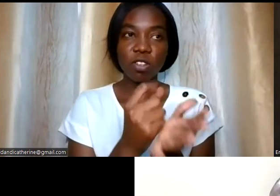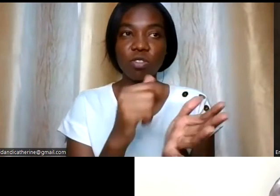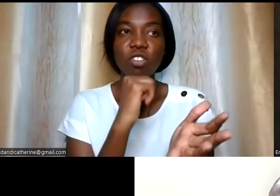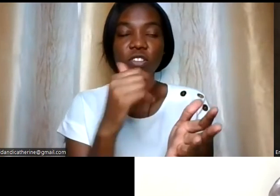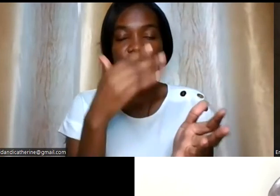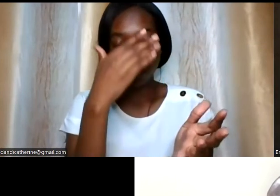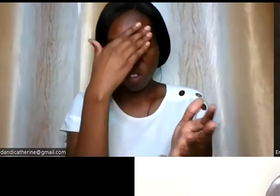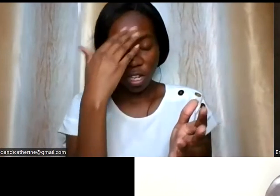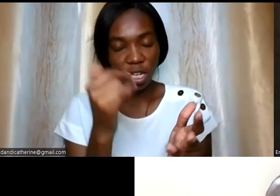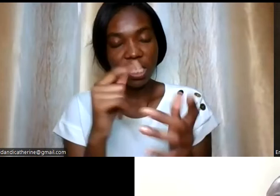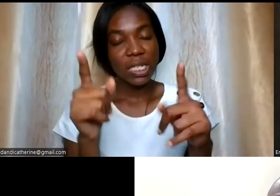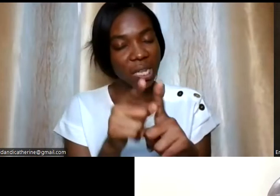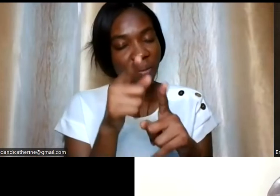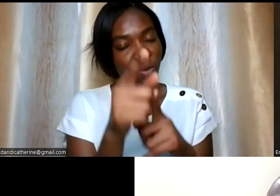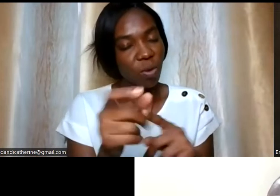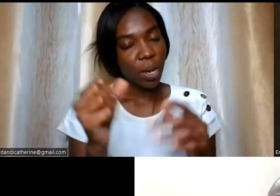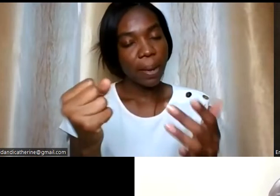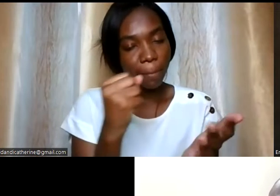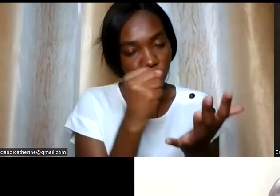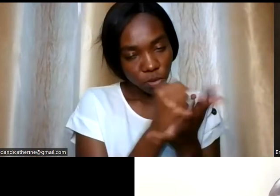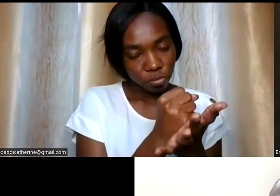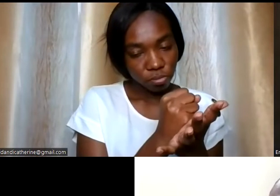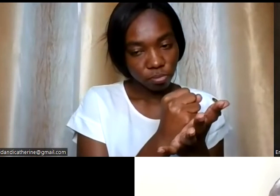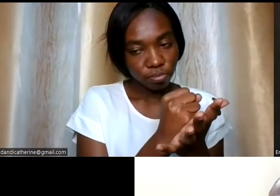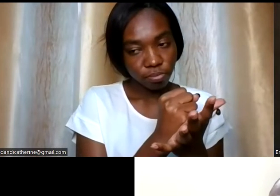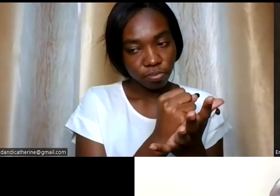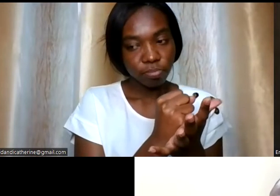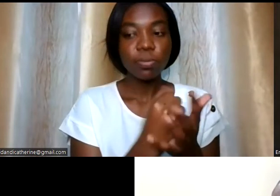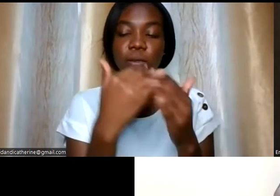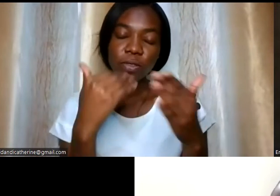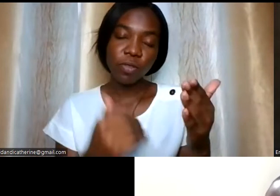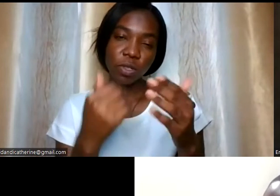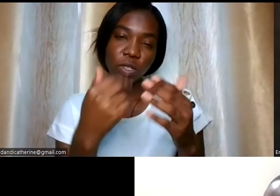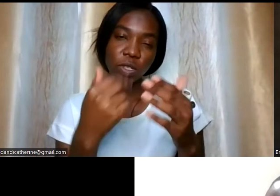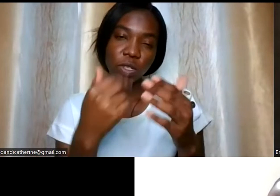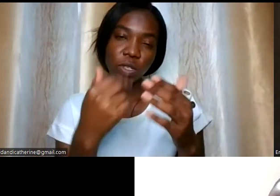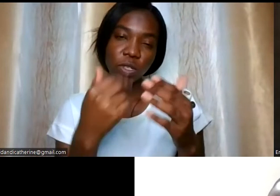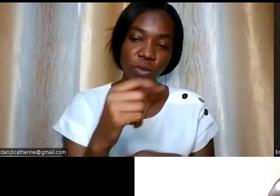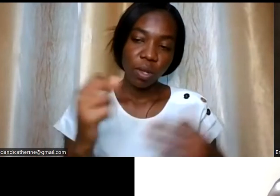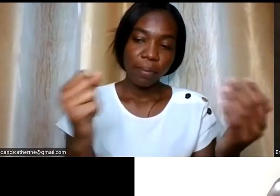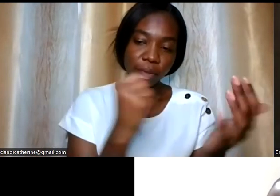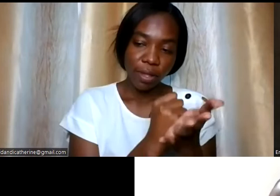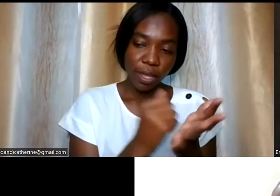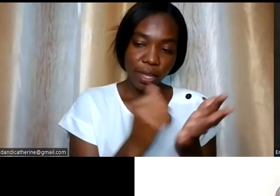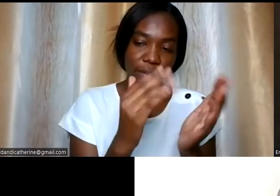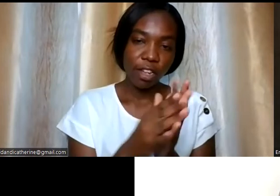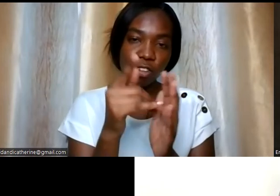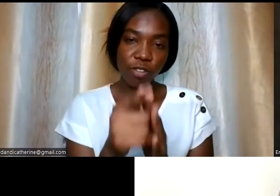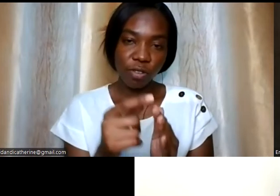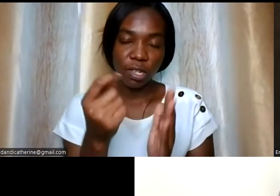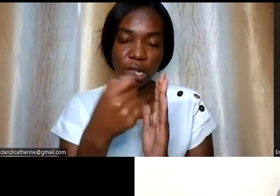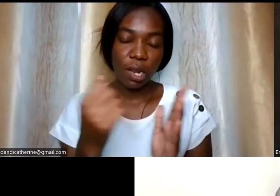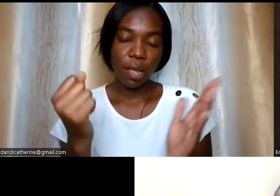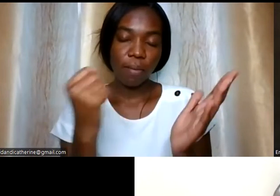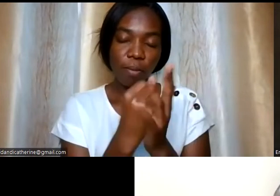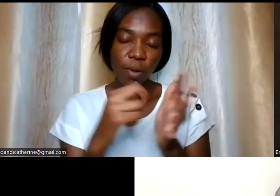an employee also. Before HR, you are an employee. You equally signed employment contract